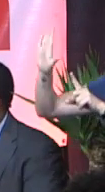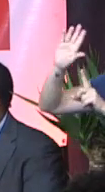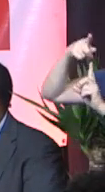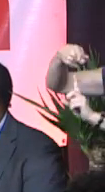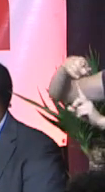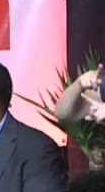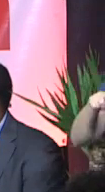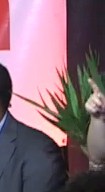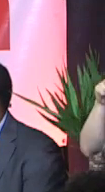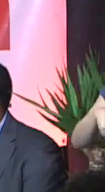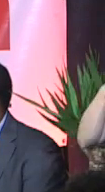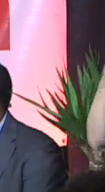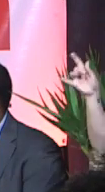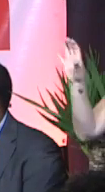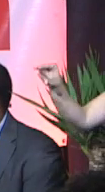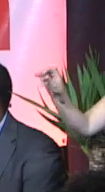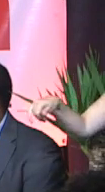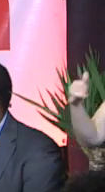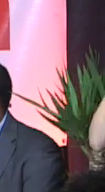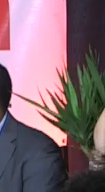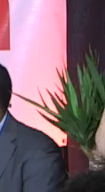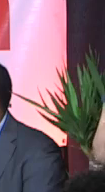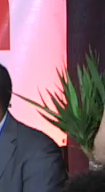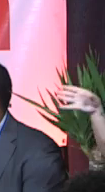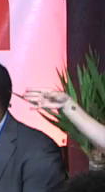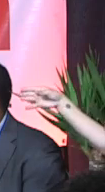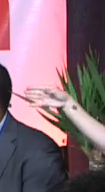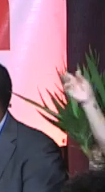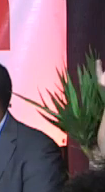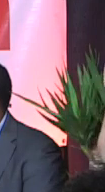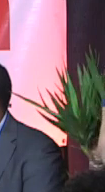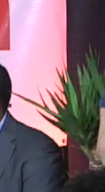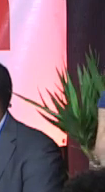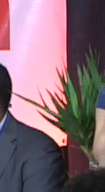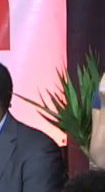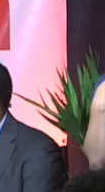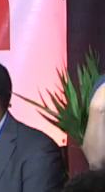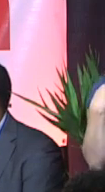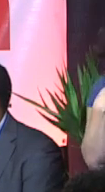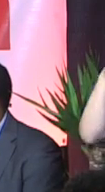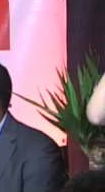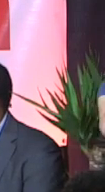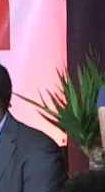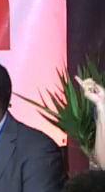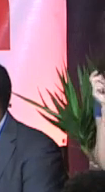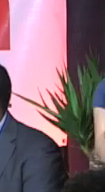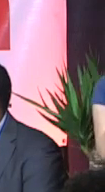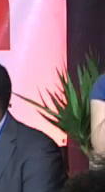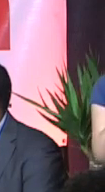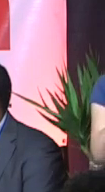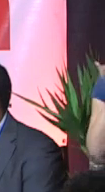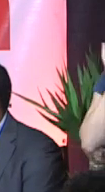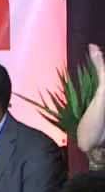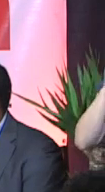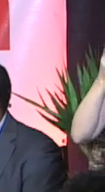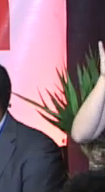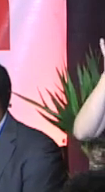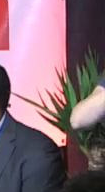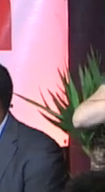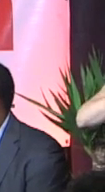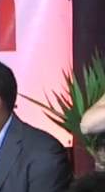will say politically that I don't agree with the direction we're going on testing. I think when I think back to my own public school